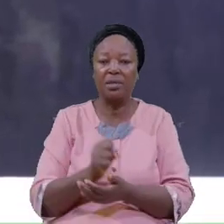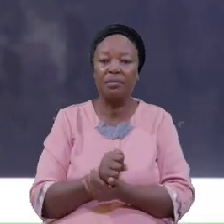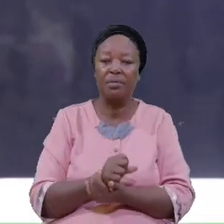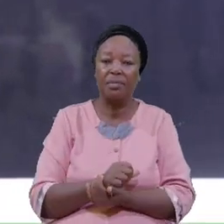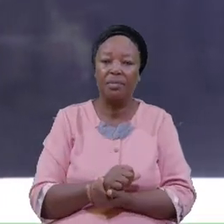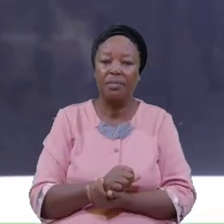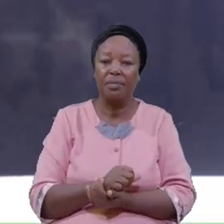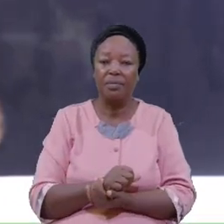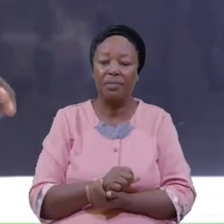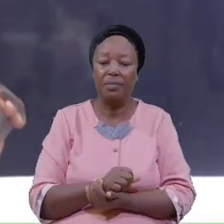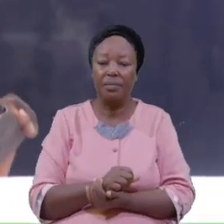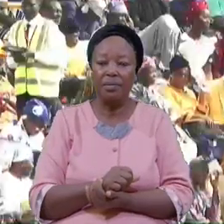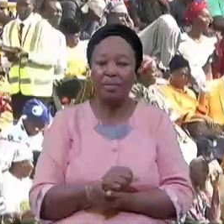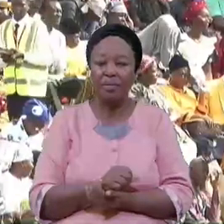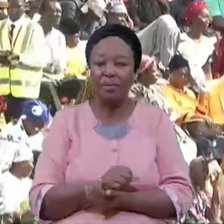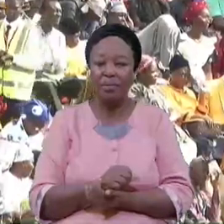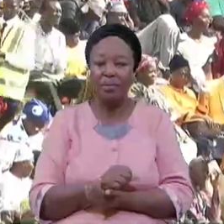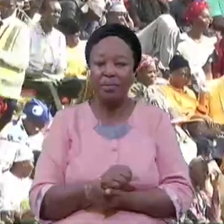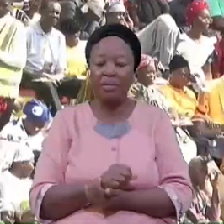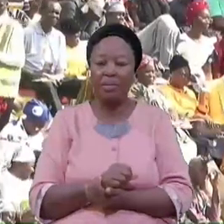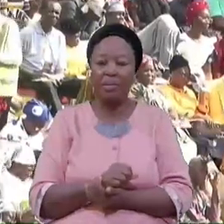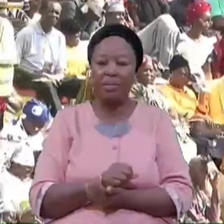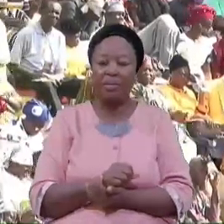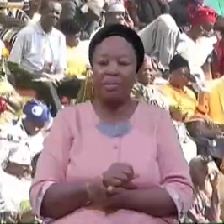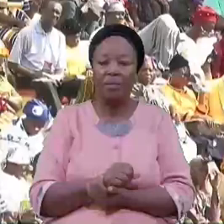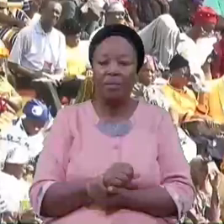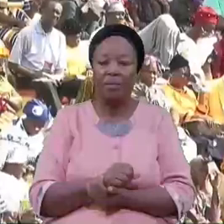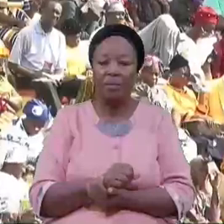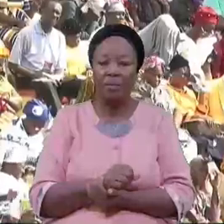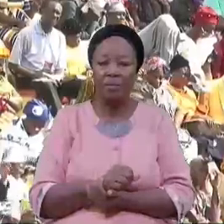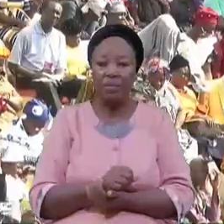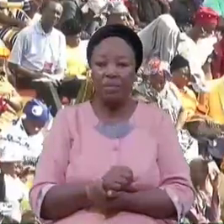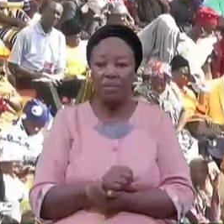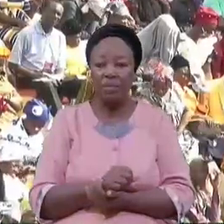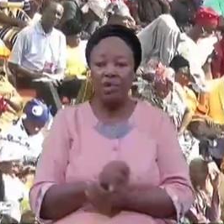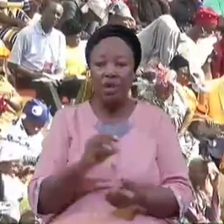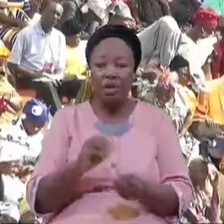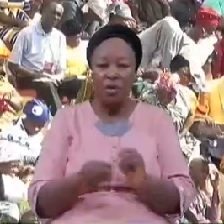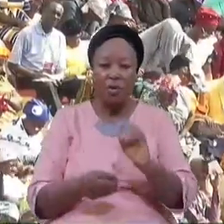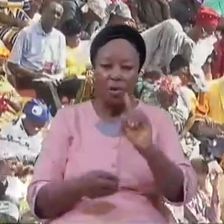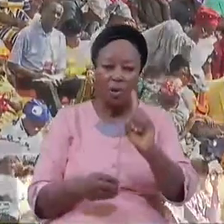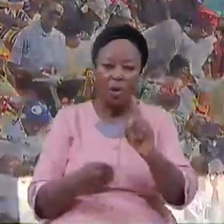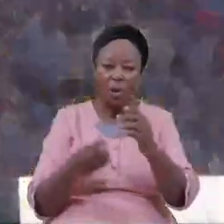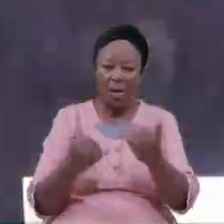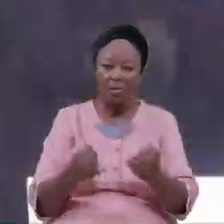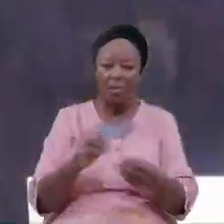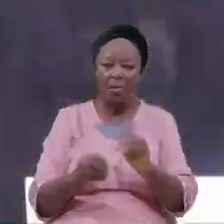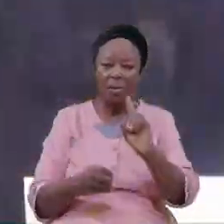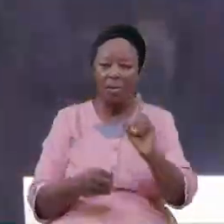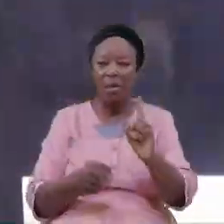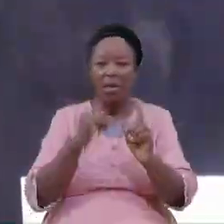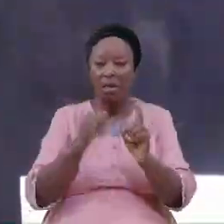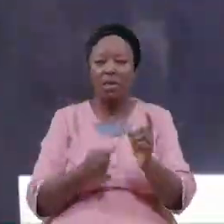avec un cœur pur en tant qu'artisan de la paix. We're looking at number one. Revenons au premier point. Number one, the priority